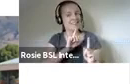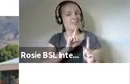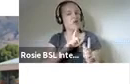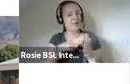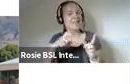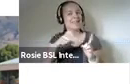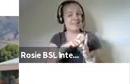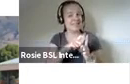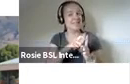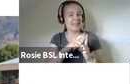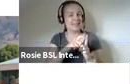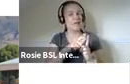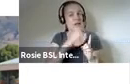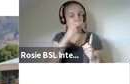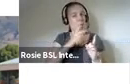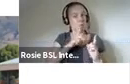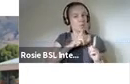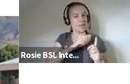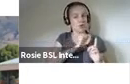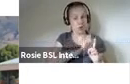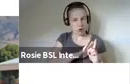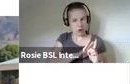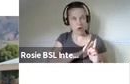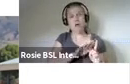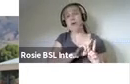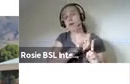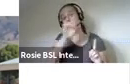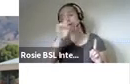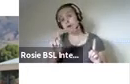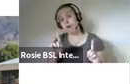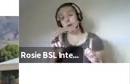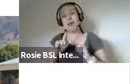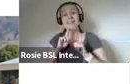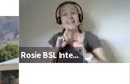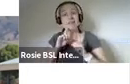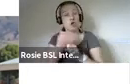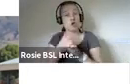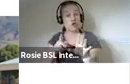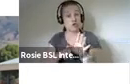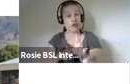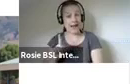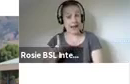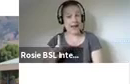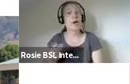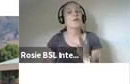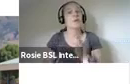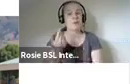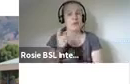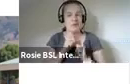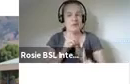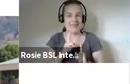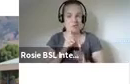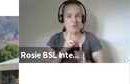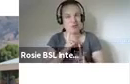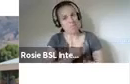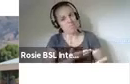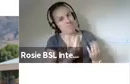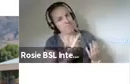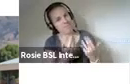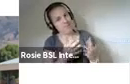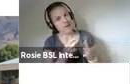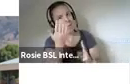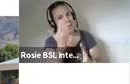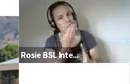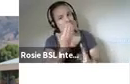setting, and the teacher in grey is their new teacher, who they will